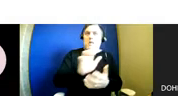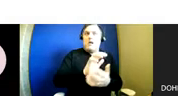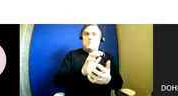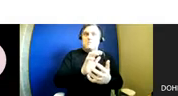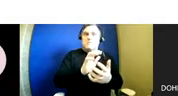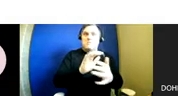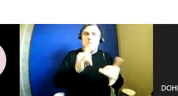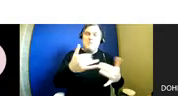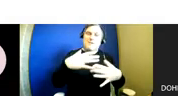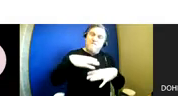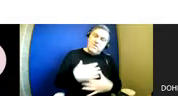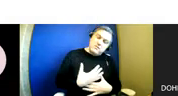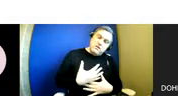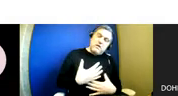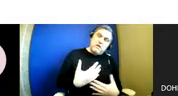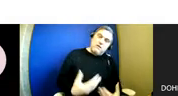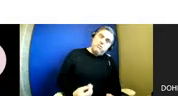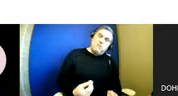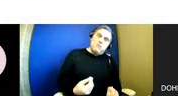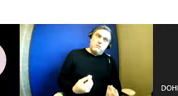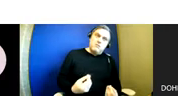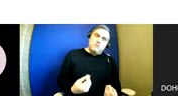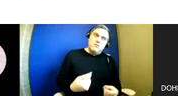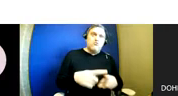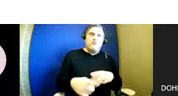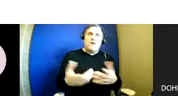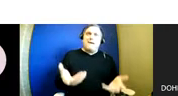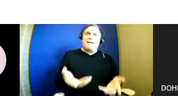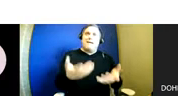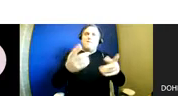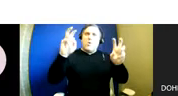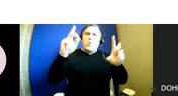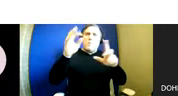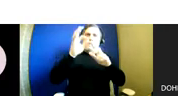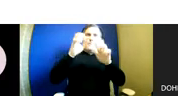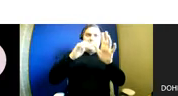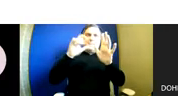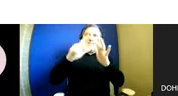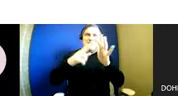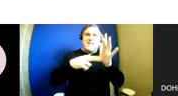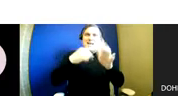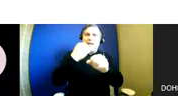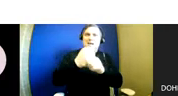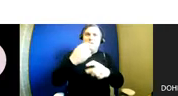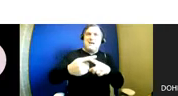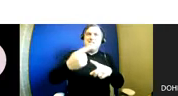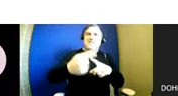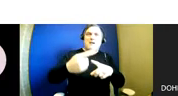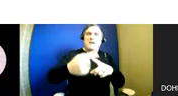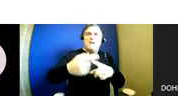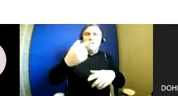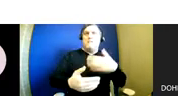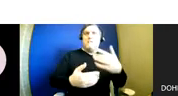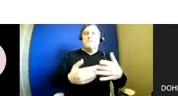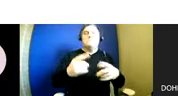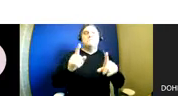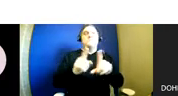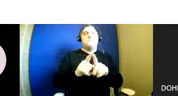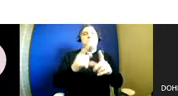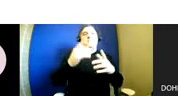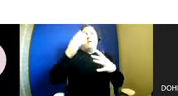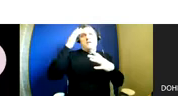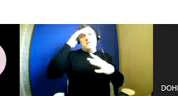people with fatigue in something that's called pacing, which helps quite a lot in this syndrome. We also have people from health